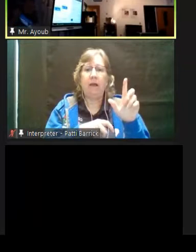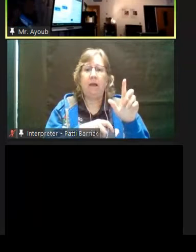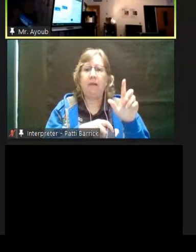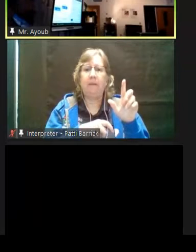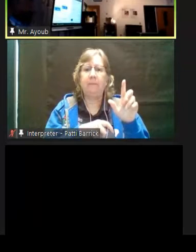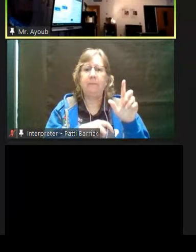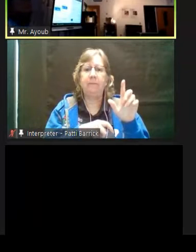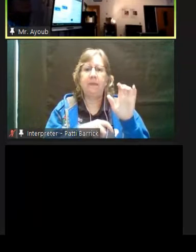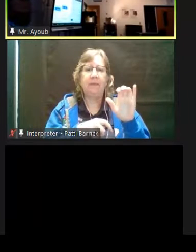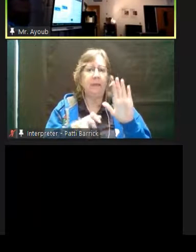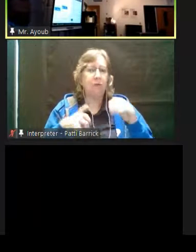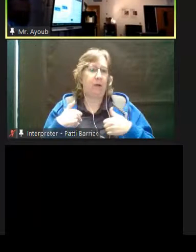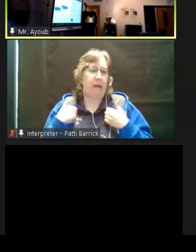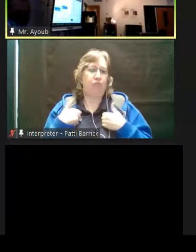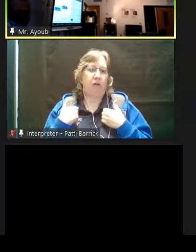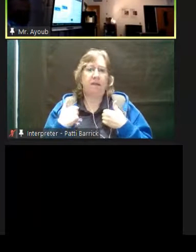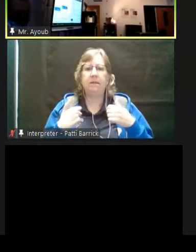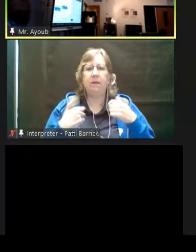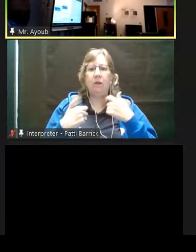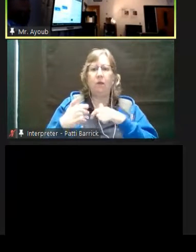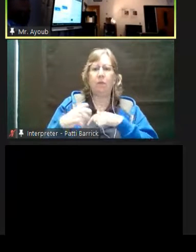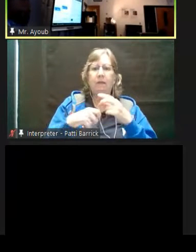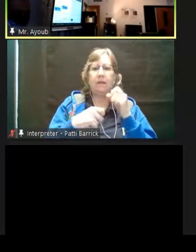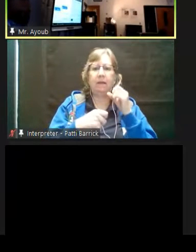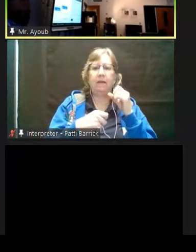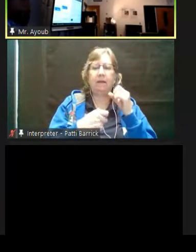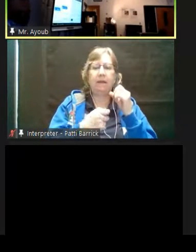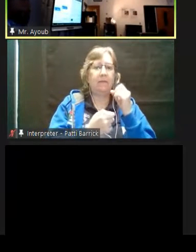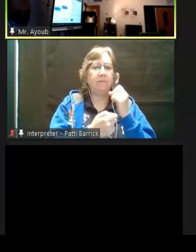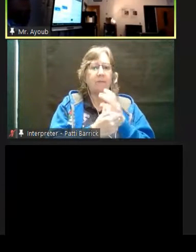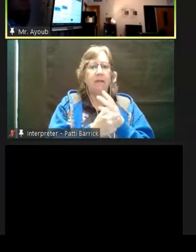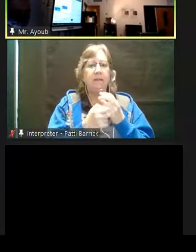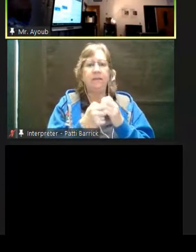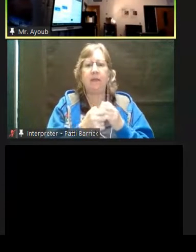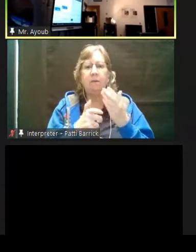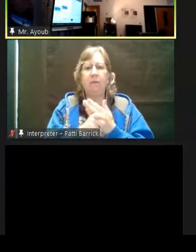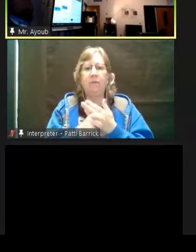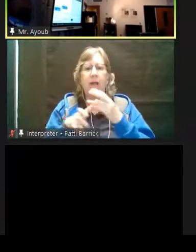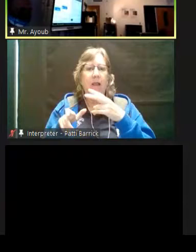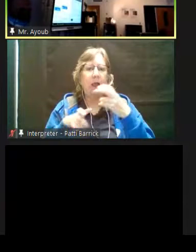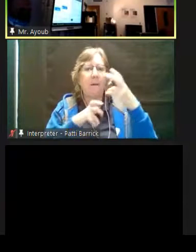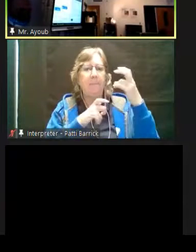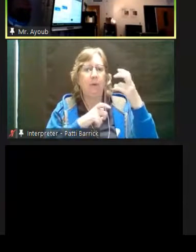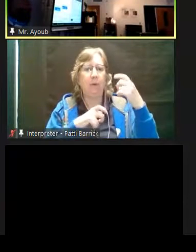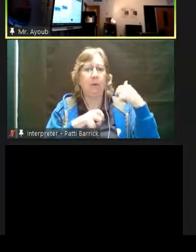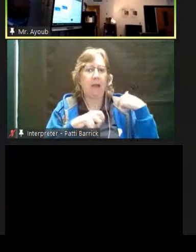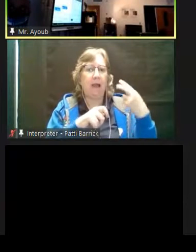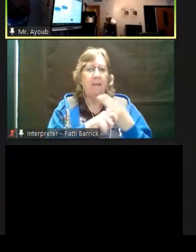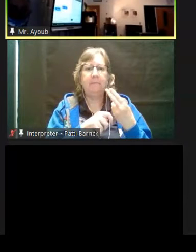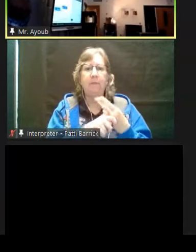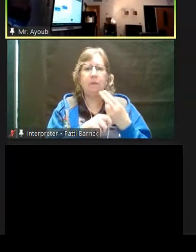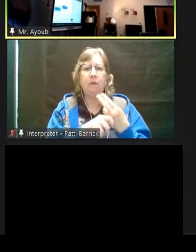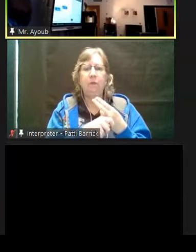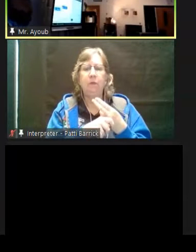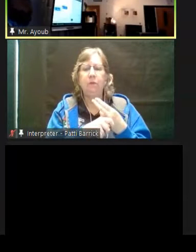URLs are website addresses. We can validate by a file upload or a direct input. So what I'm gonna do is I'm gonna do a file. If you have your